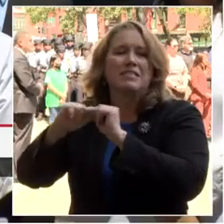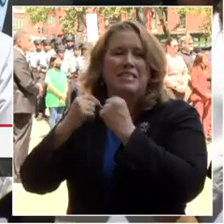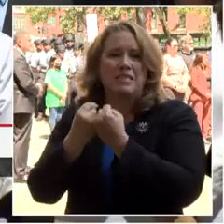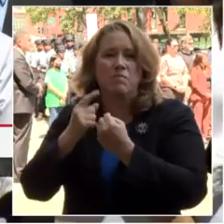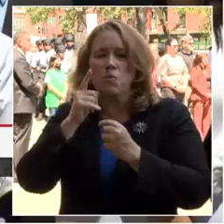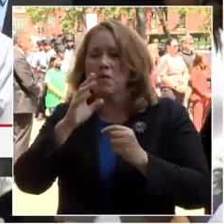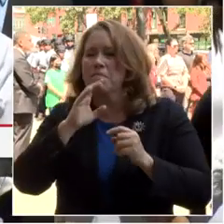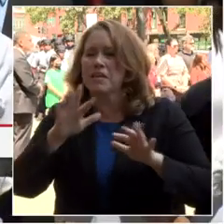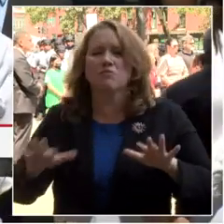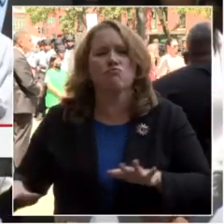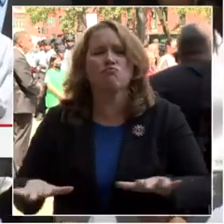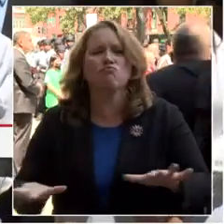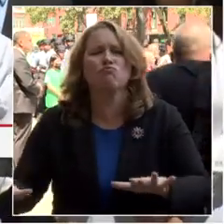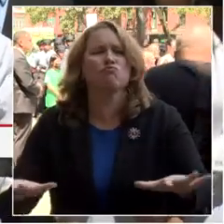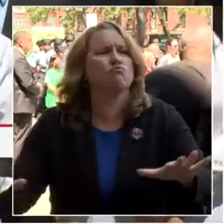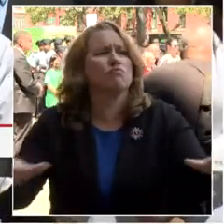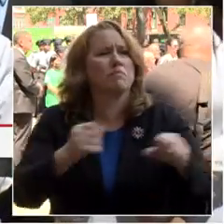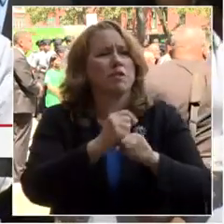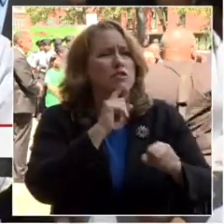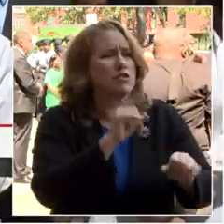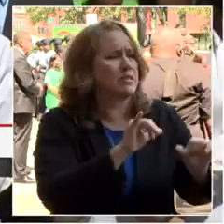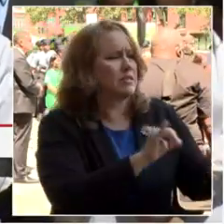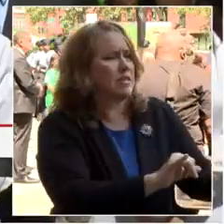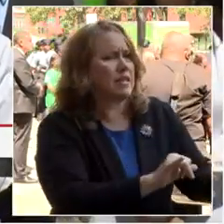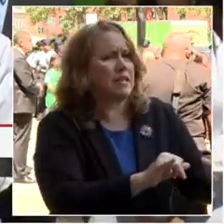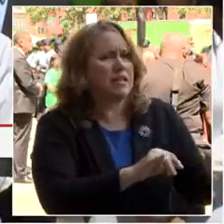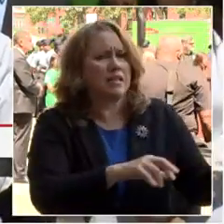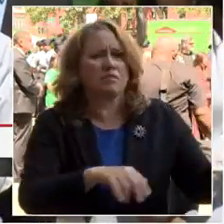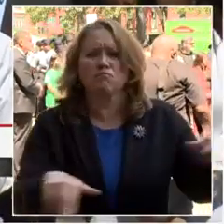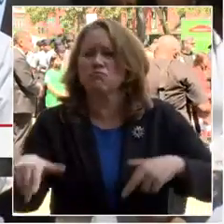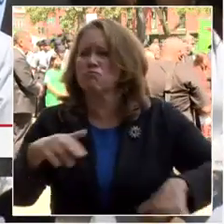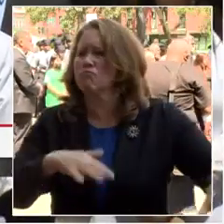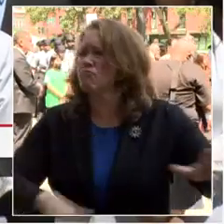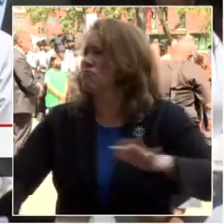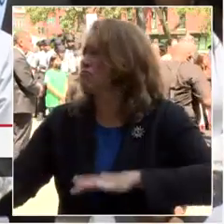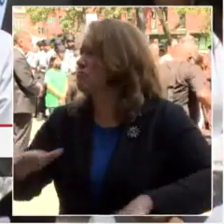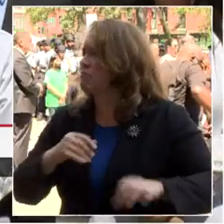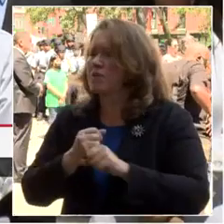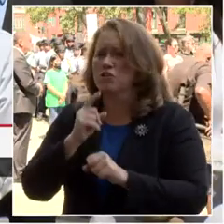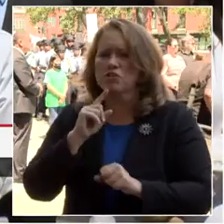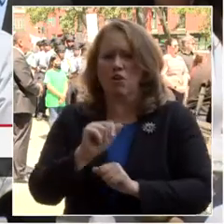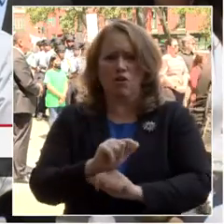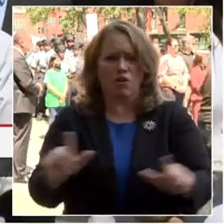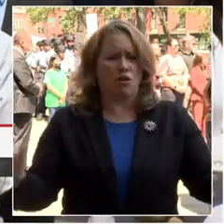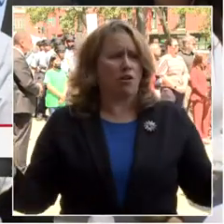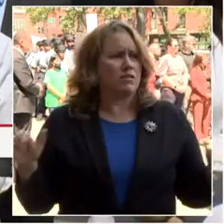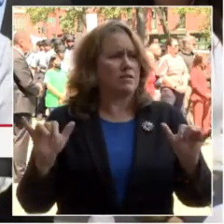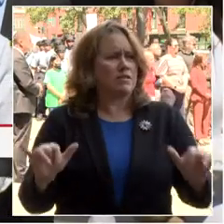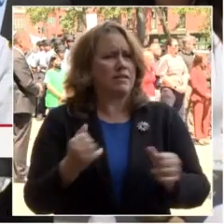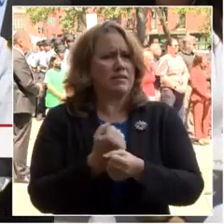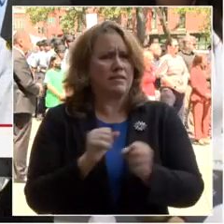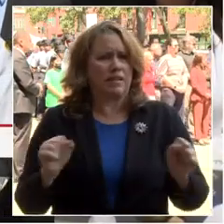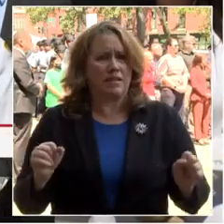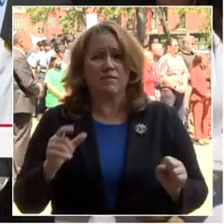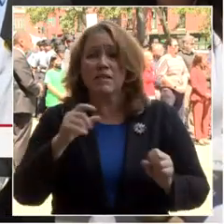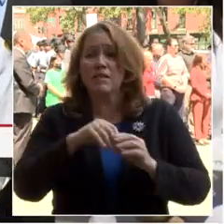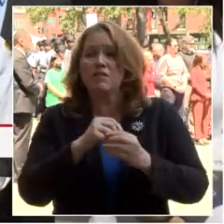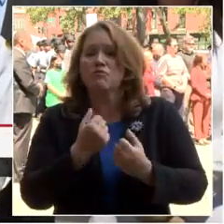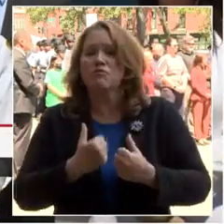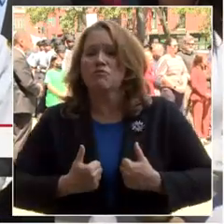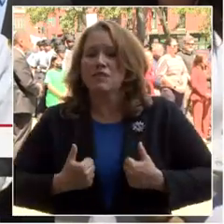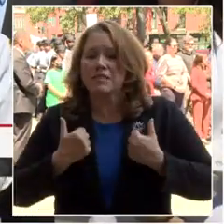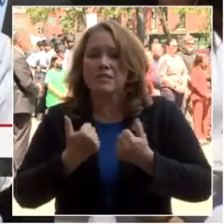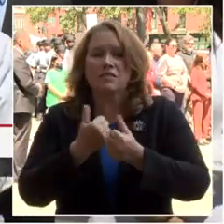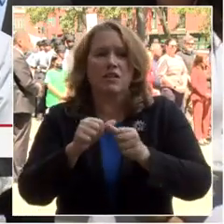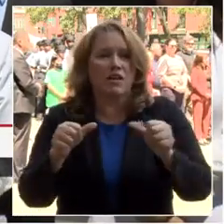from 7 p.m. to 1 a.m., walking in the community and engaging residents. We'll also have a full deployment,